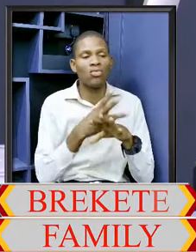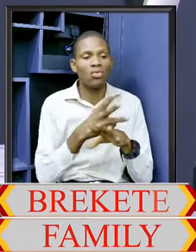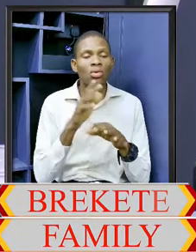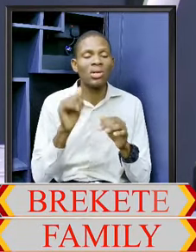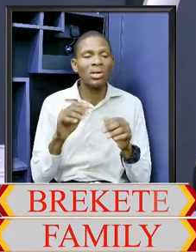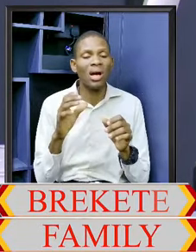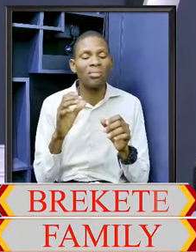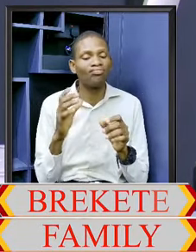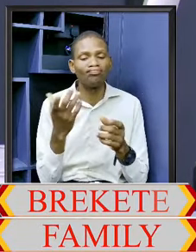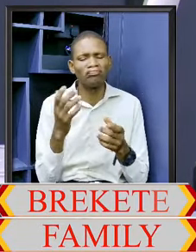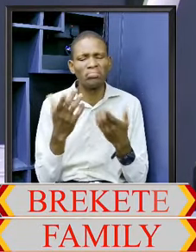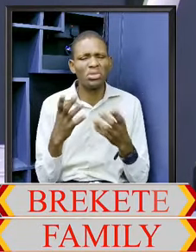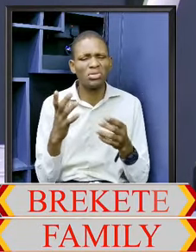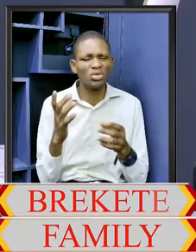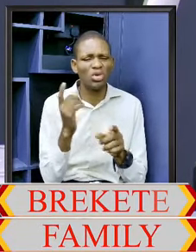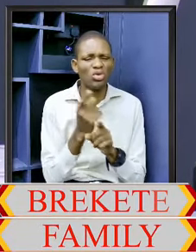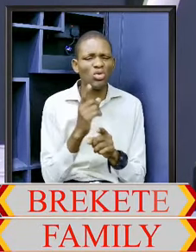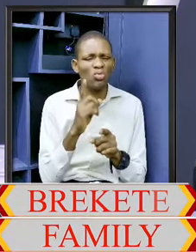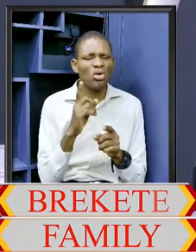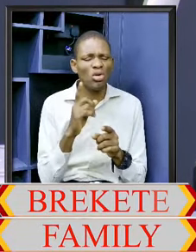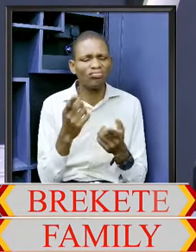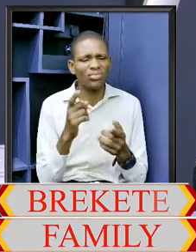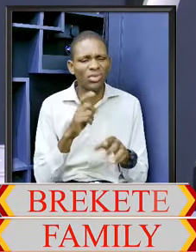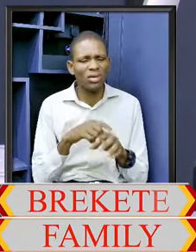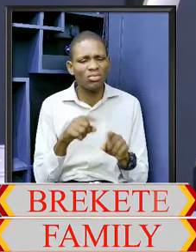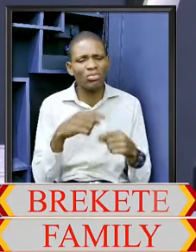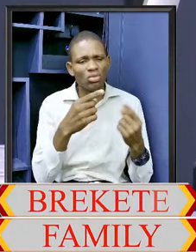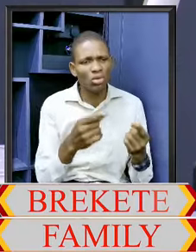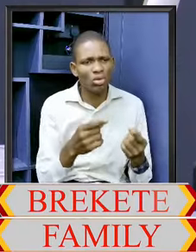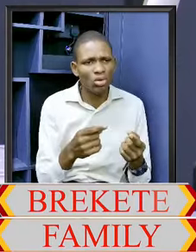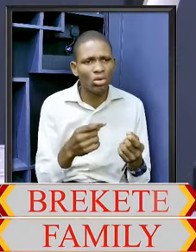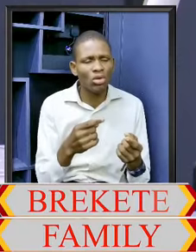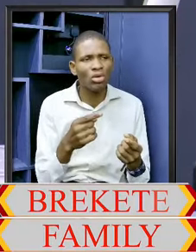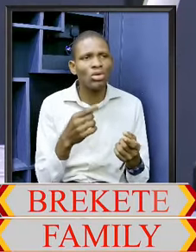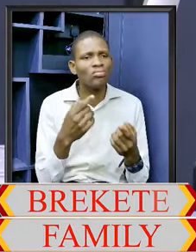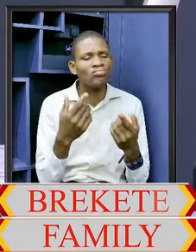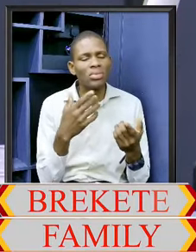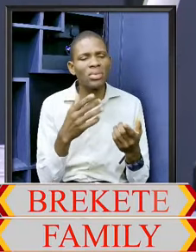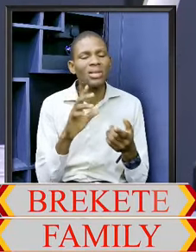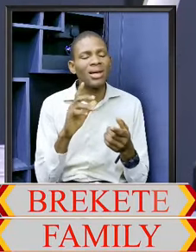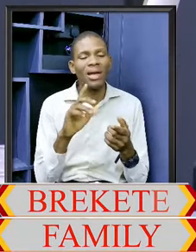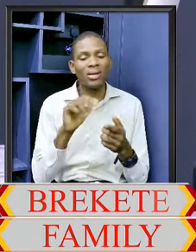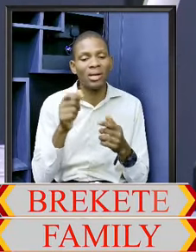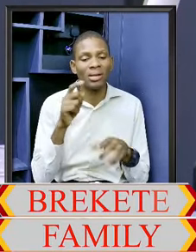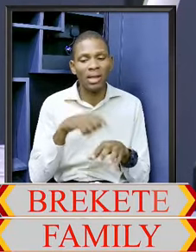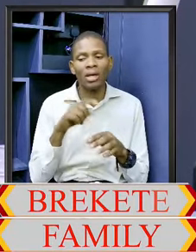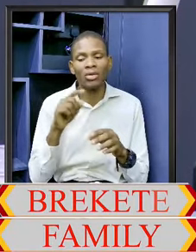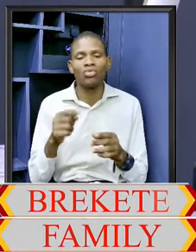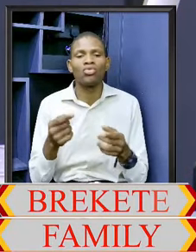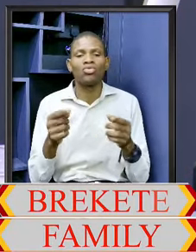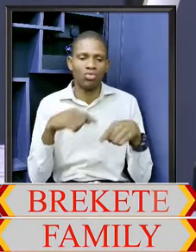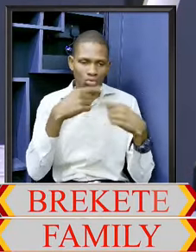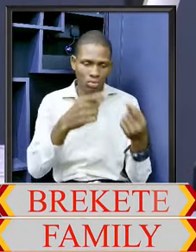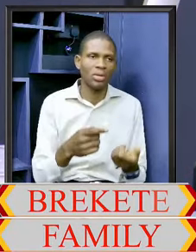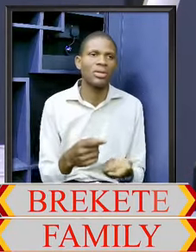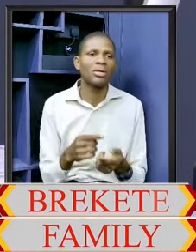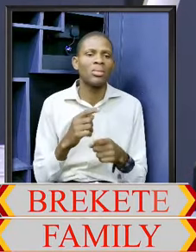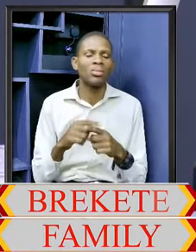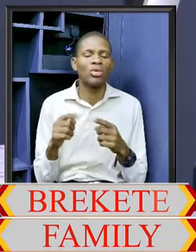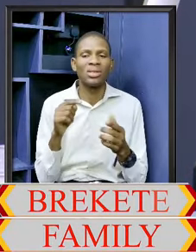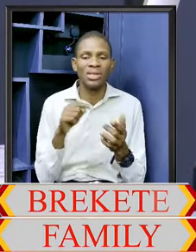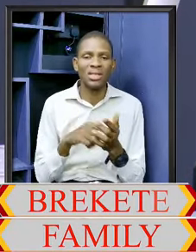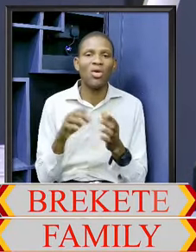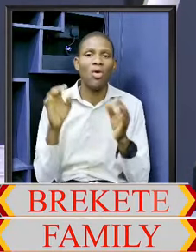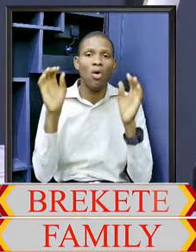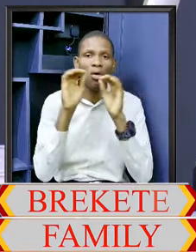your firewood once in a year. Before you go return back, it go be another year. If it even be another place. But this one, now